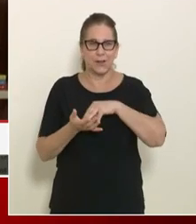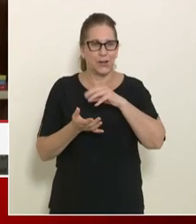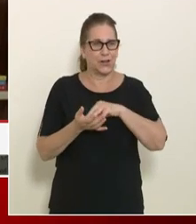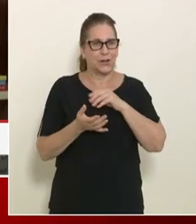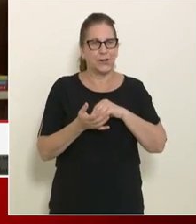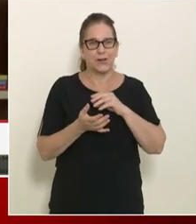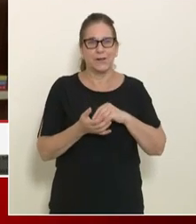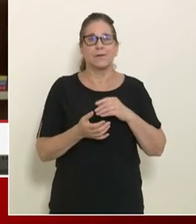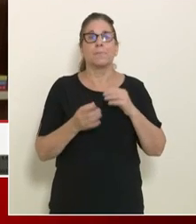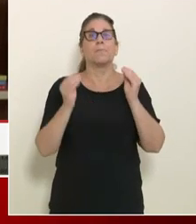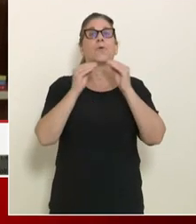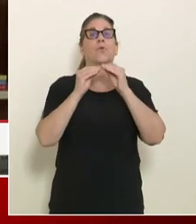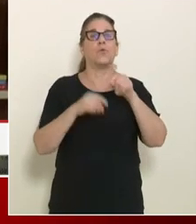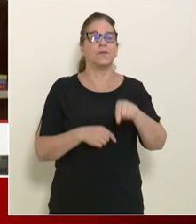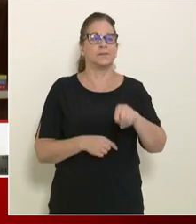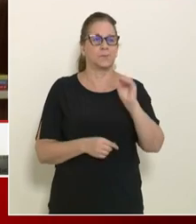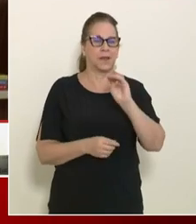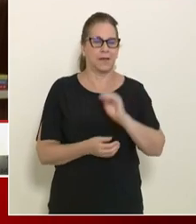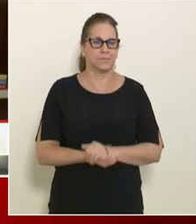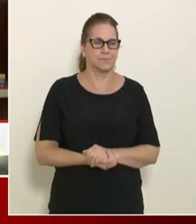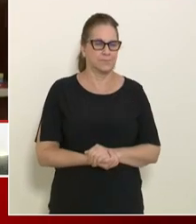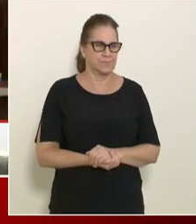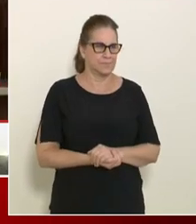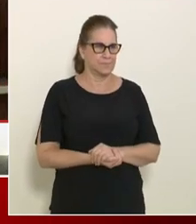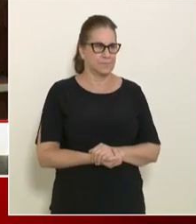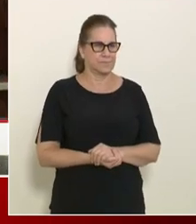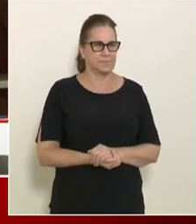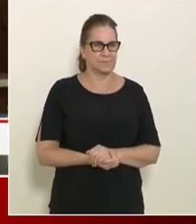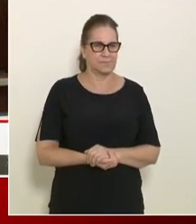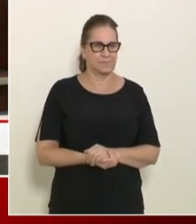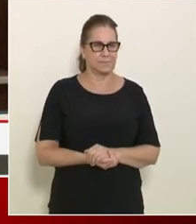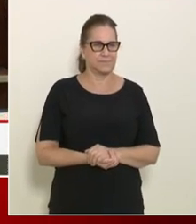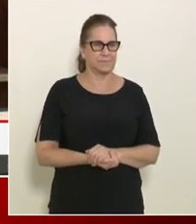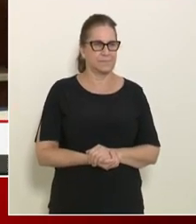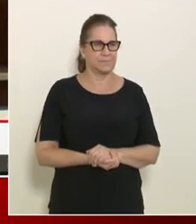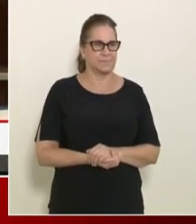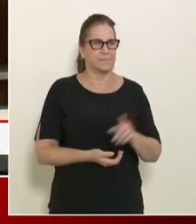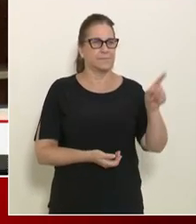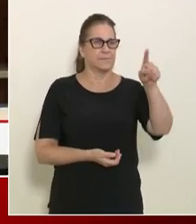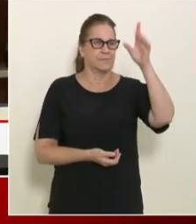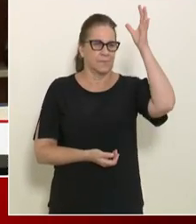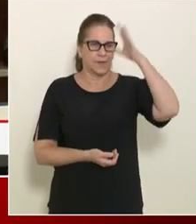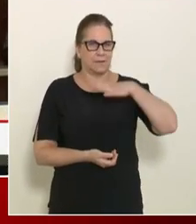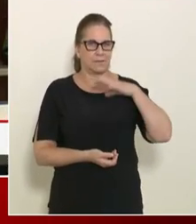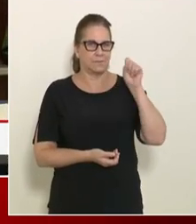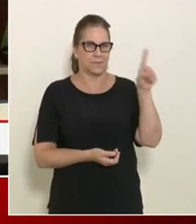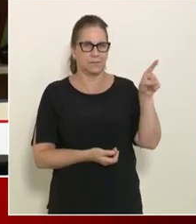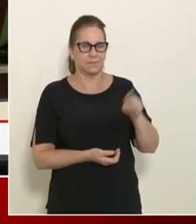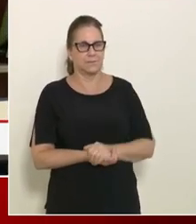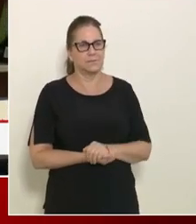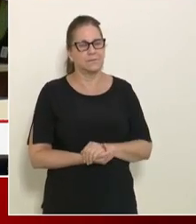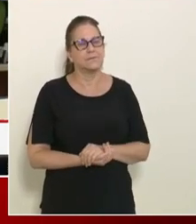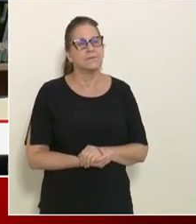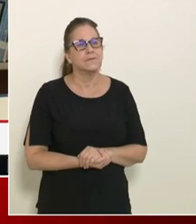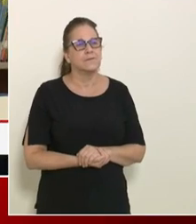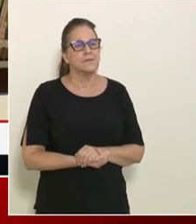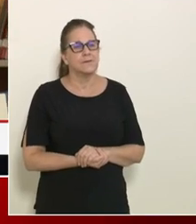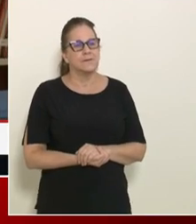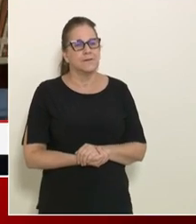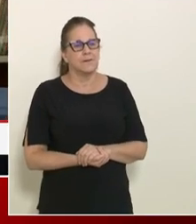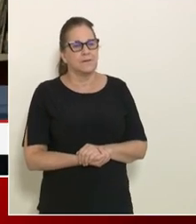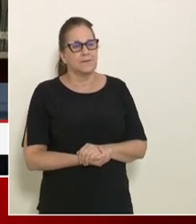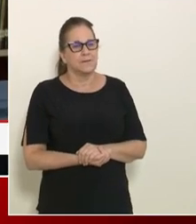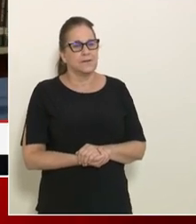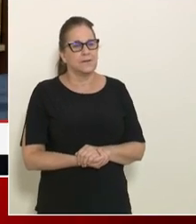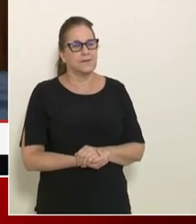beyond. Yes. Dr. has two questions. Delaware being on the quarantine list, the Mayor